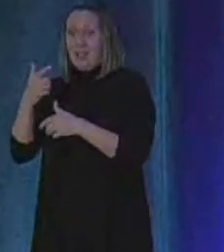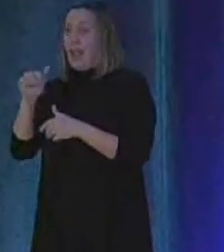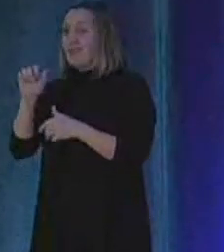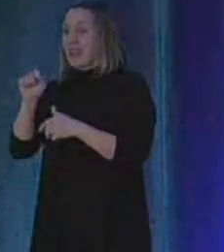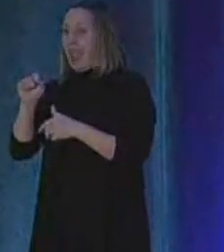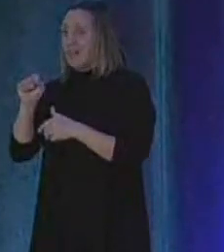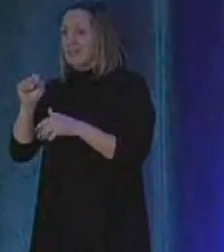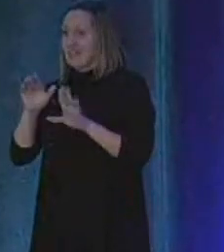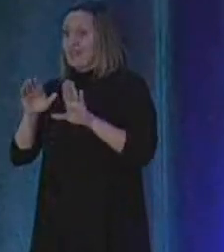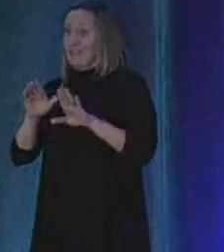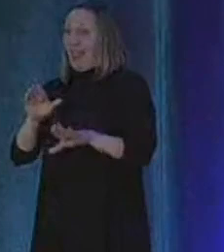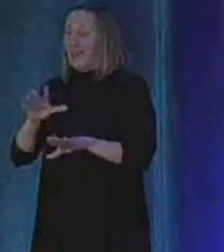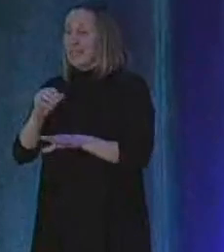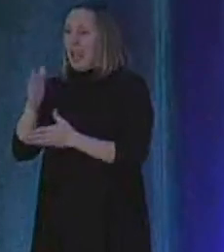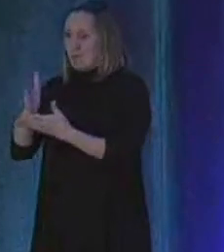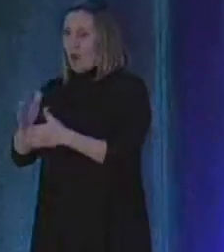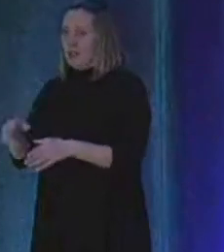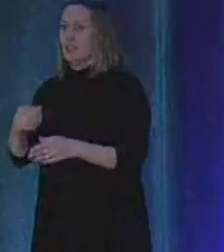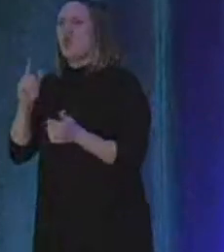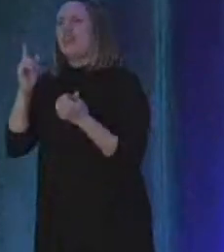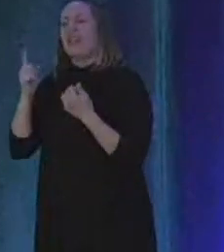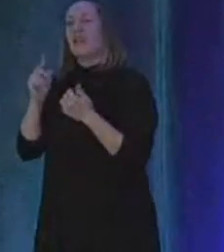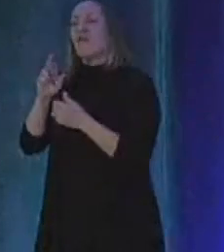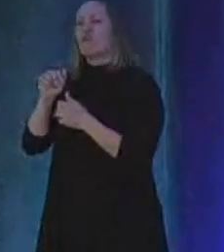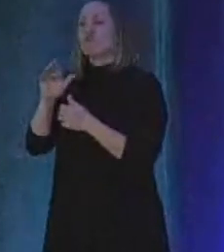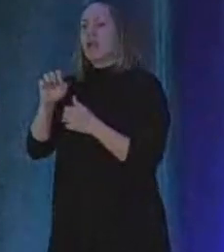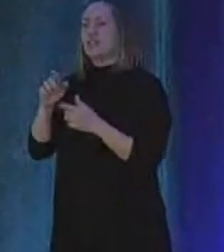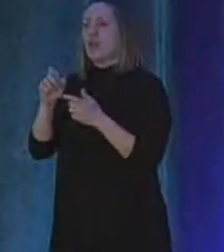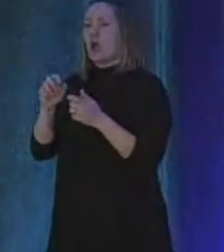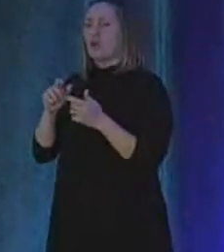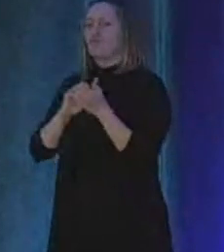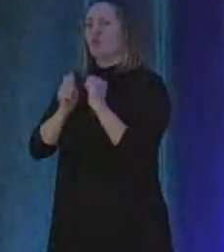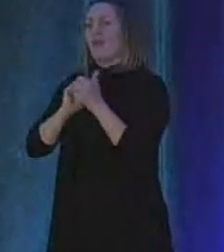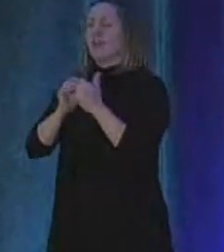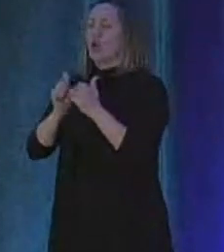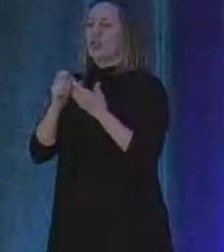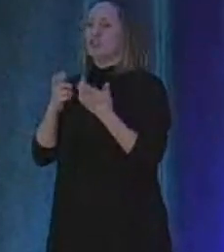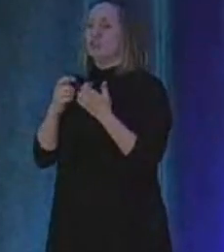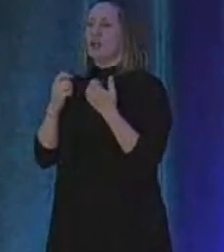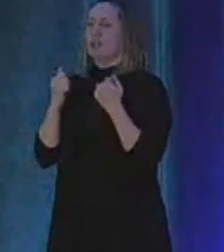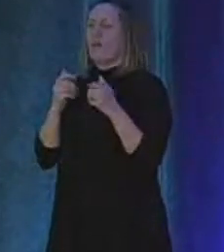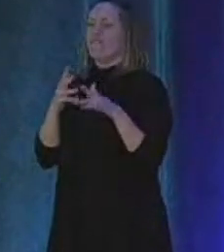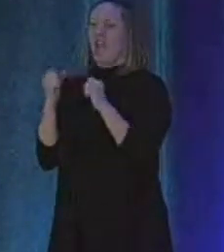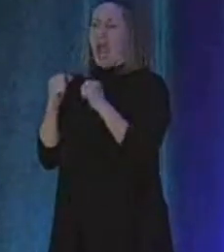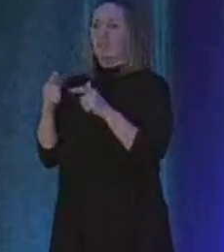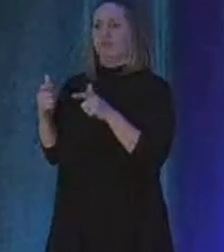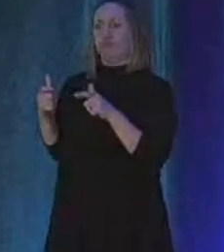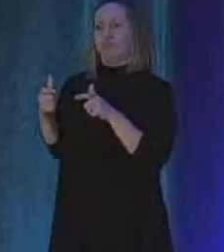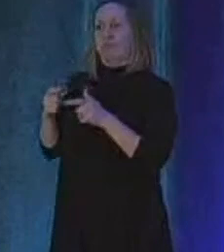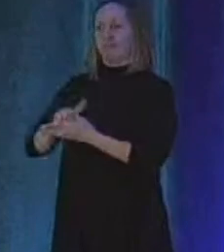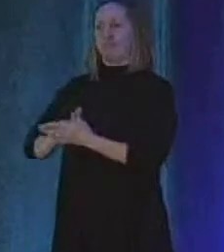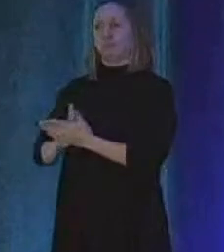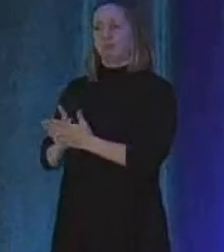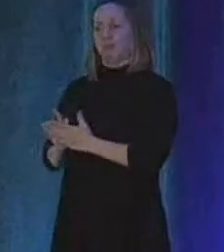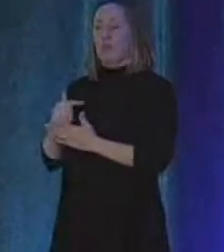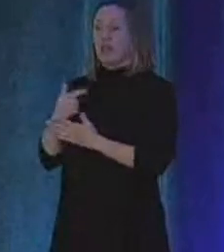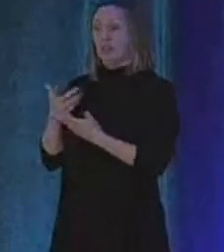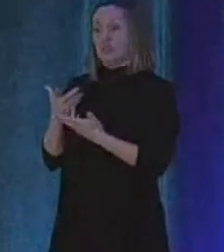right? We think of race car drivers or whatever, they're just trying to go fast, baby, right? And so the way